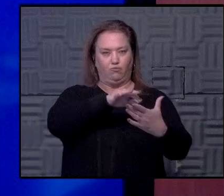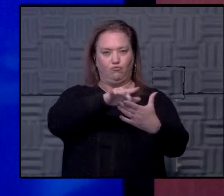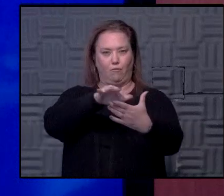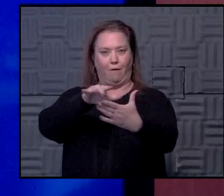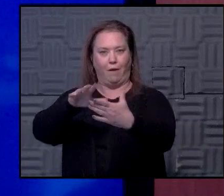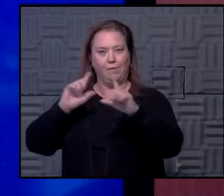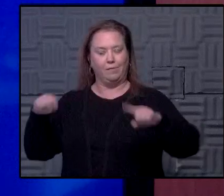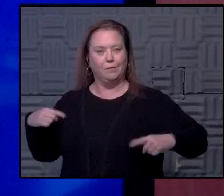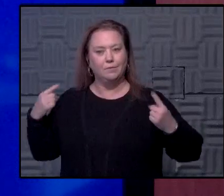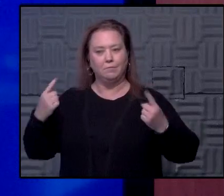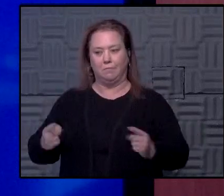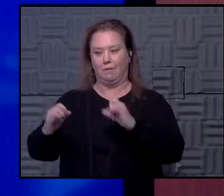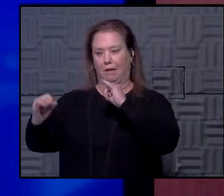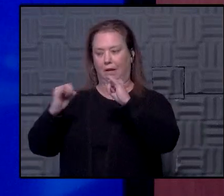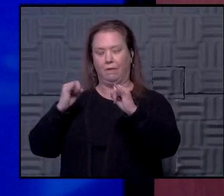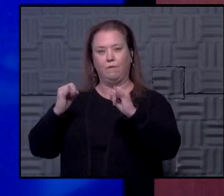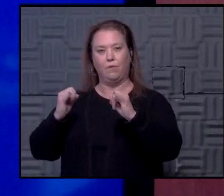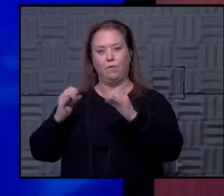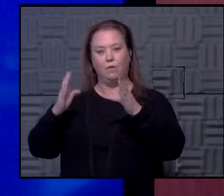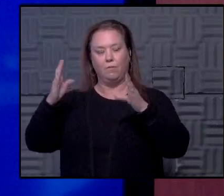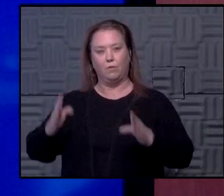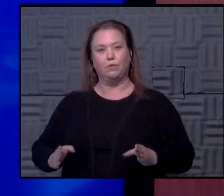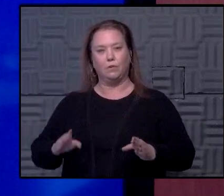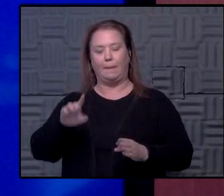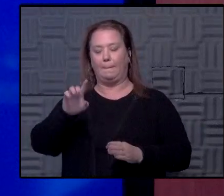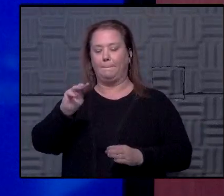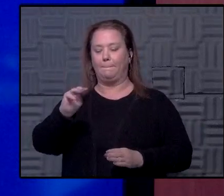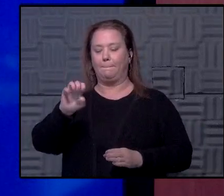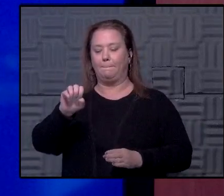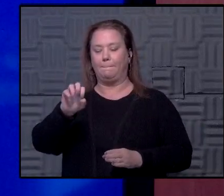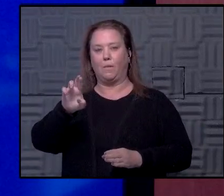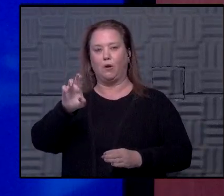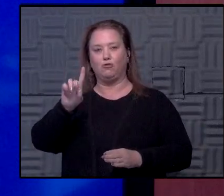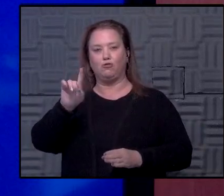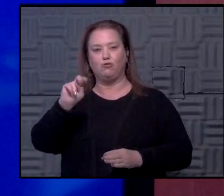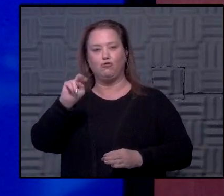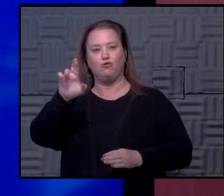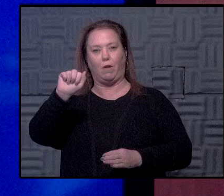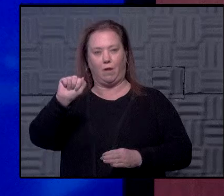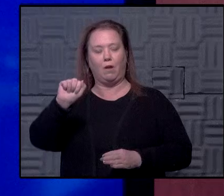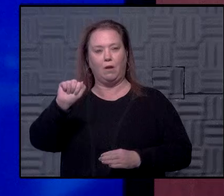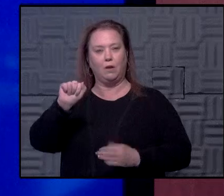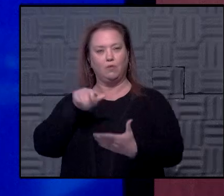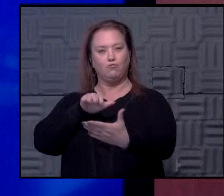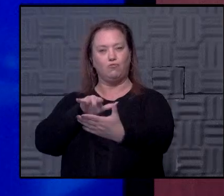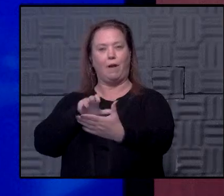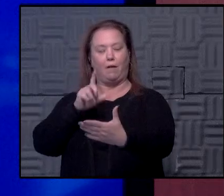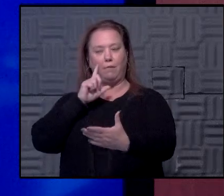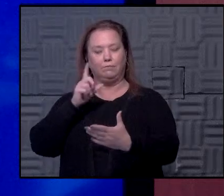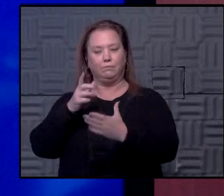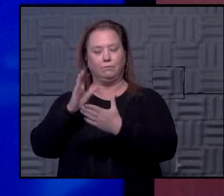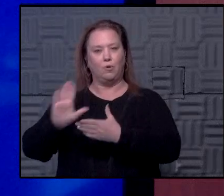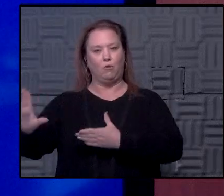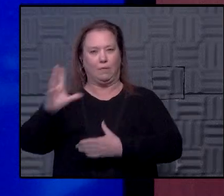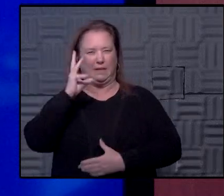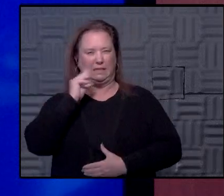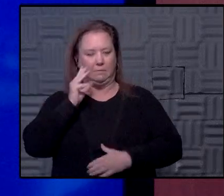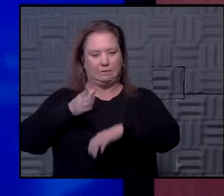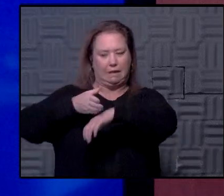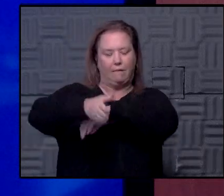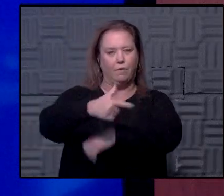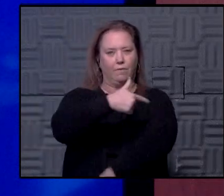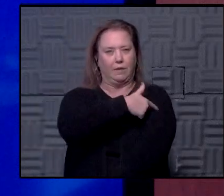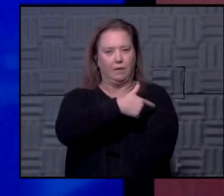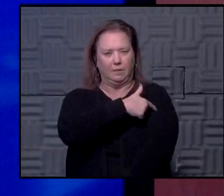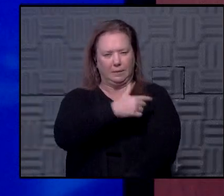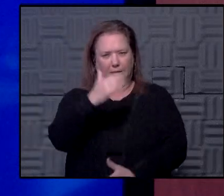over the last few months. I interviewed one that was in the Moderna trial, and she talked about some of the things she experienced afterwards. Do we know yet what,